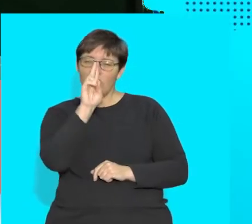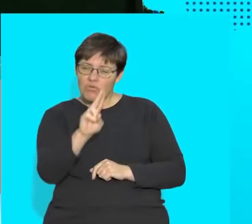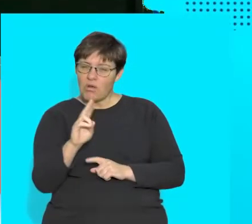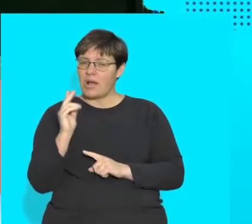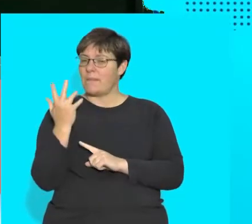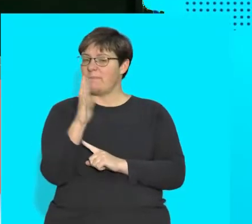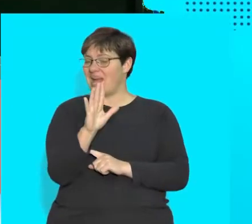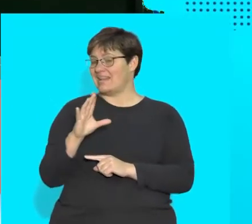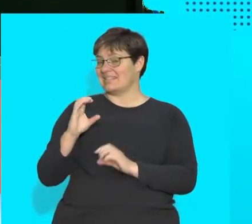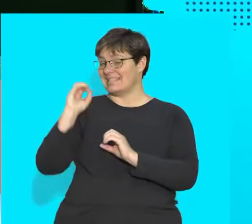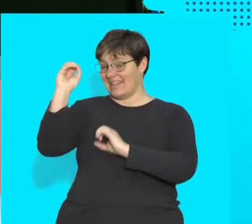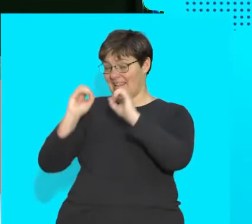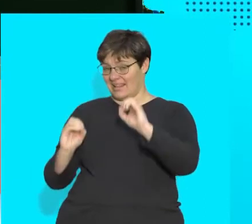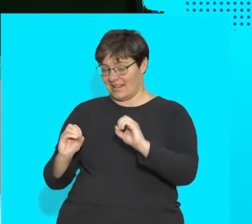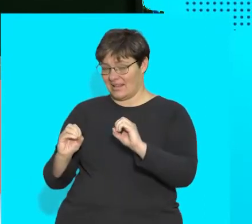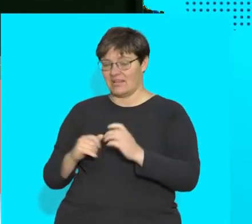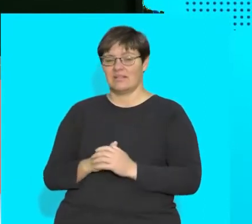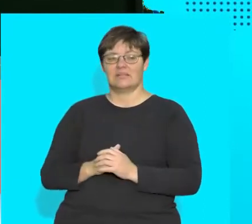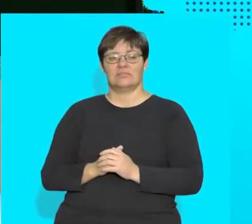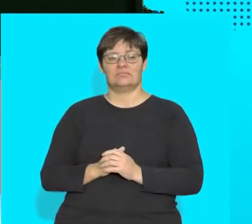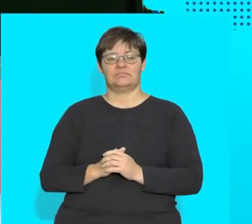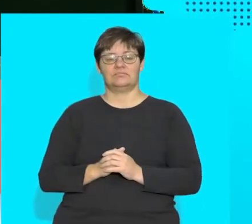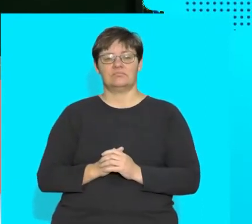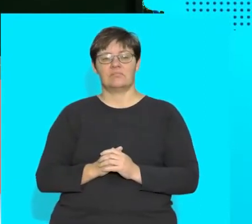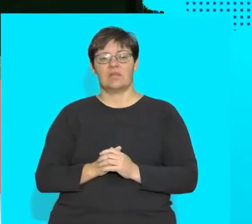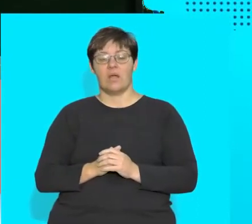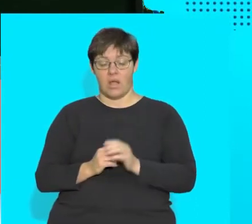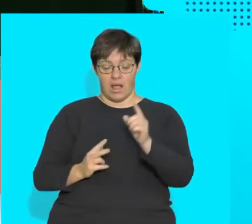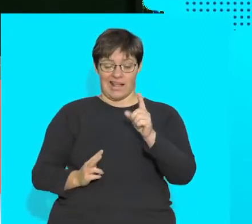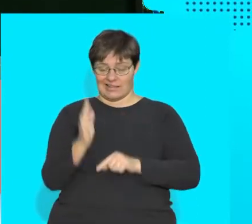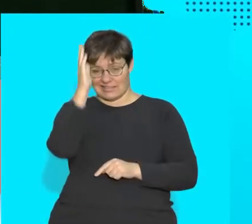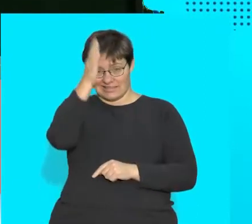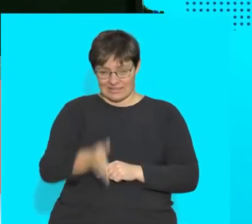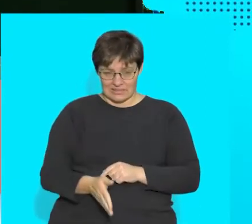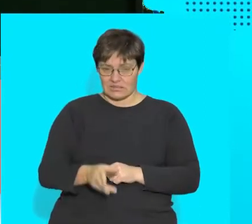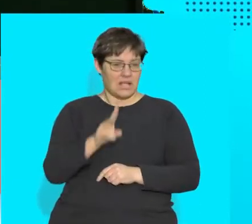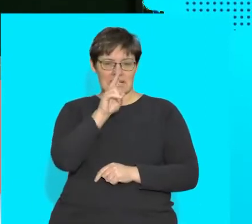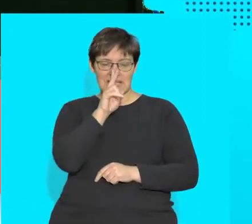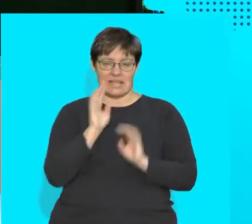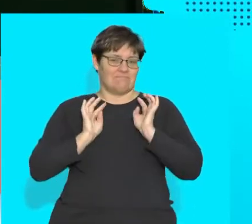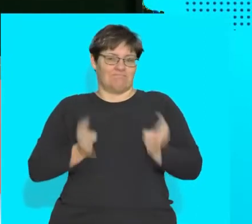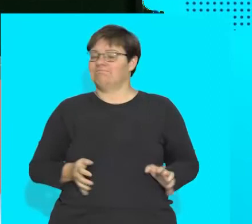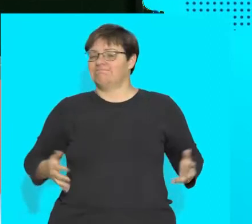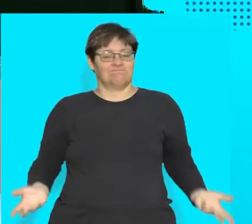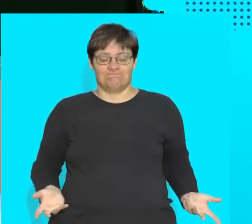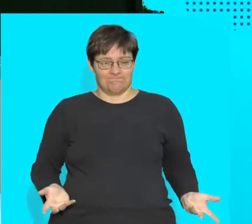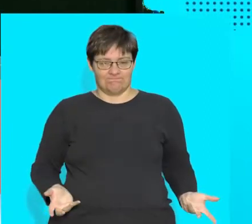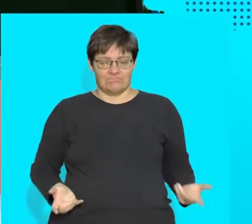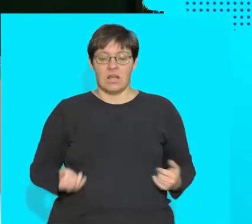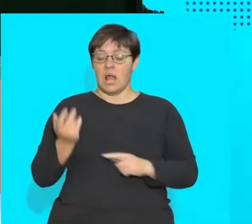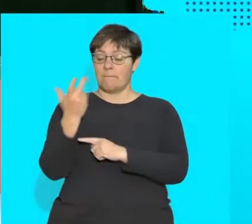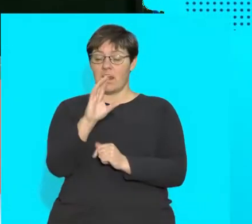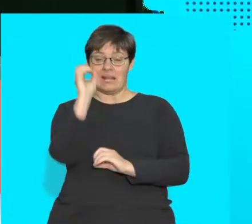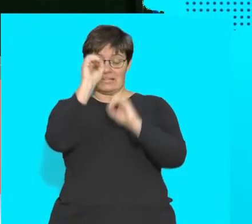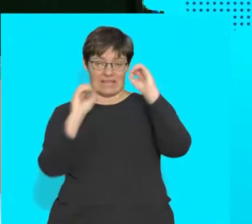when we look at a plant cell, as I said before, if I cut it open, I'm not going to see a skeleton.